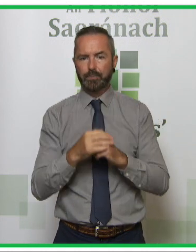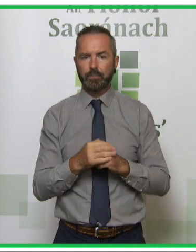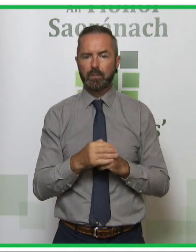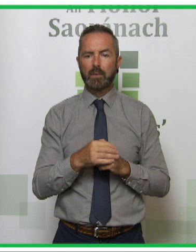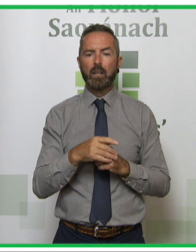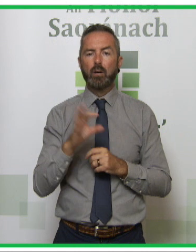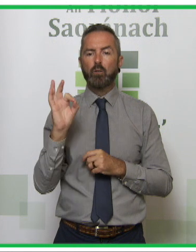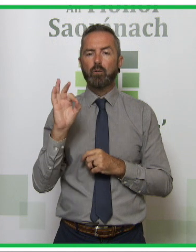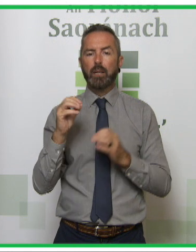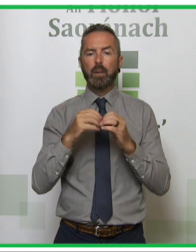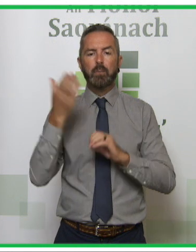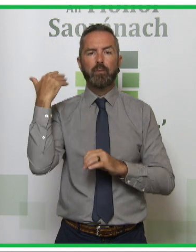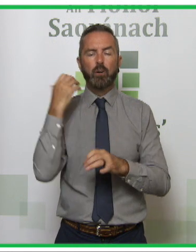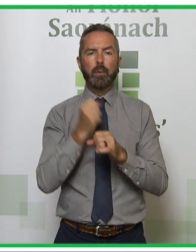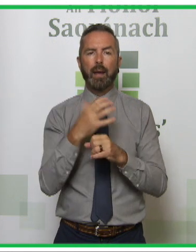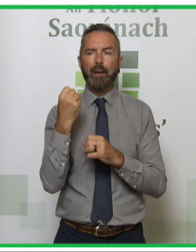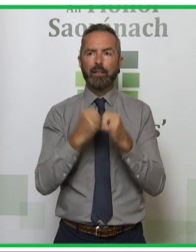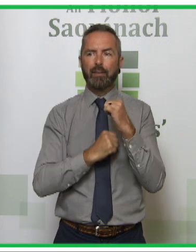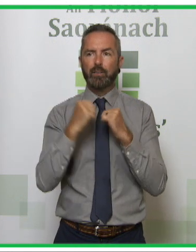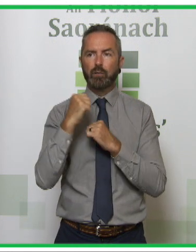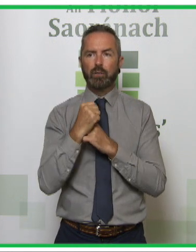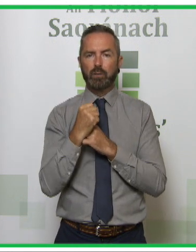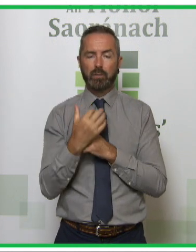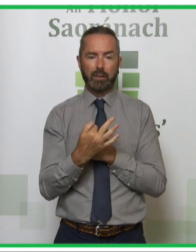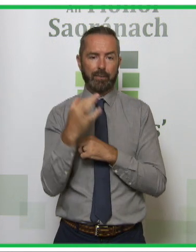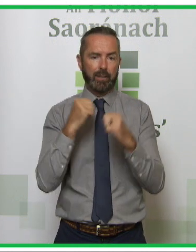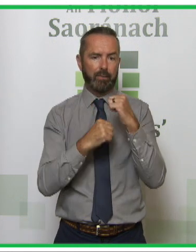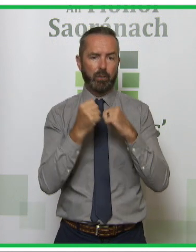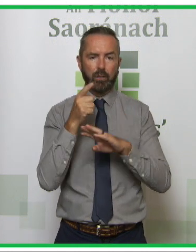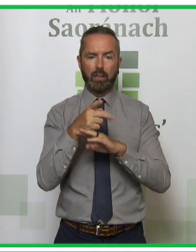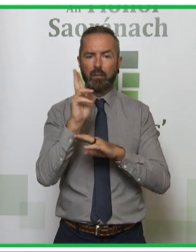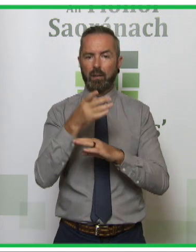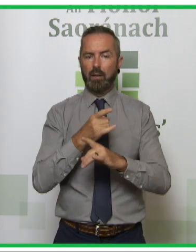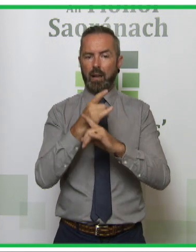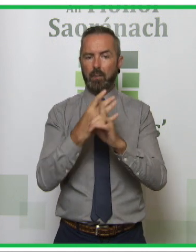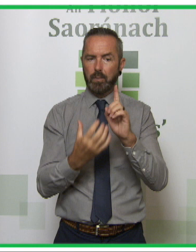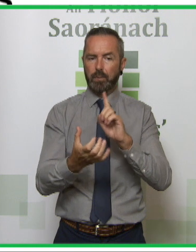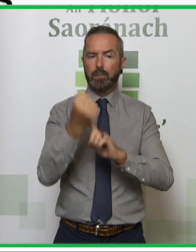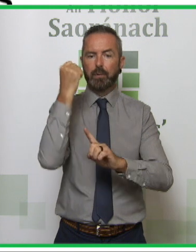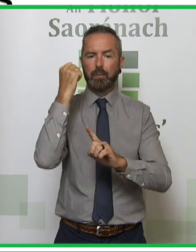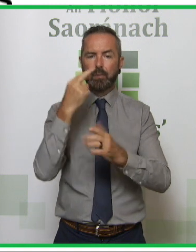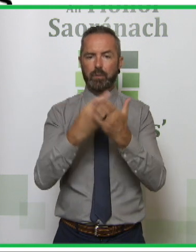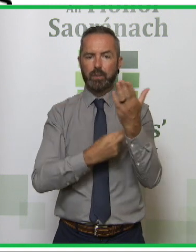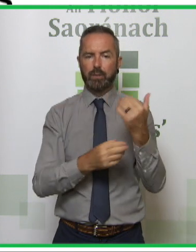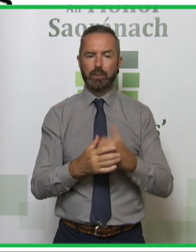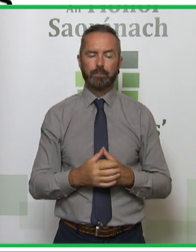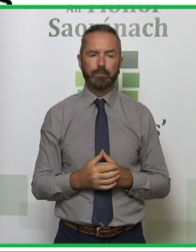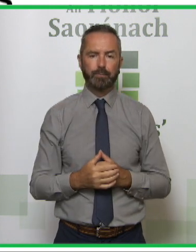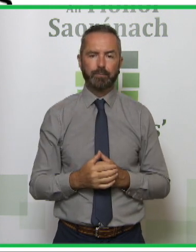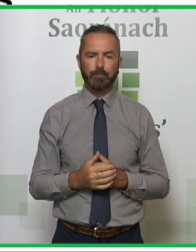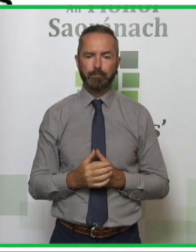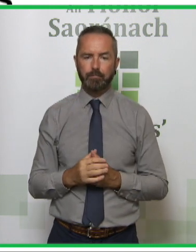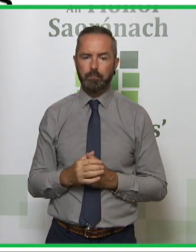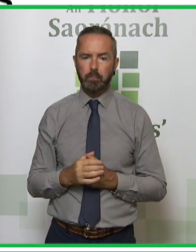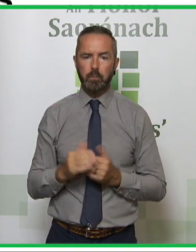infrastructure. That manualised programs are fine, but if we put the infrastructure around them and train people in what works, we get better outcomes. And I think